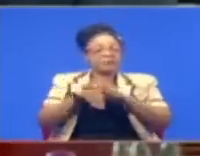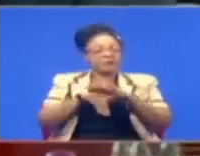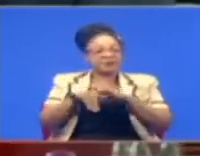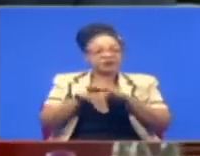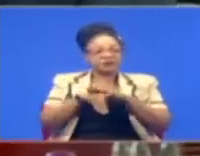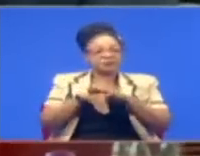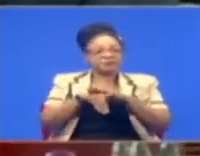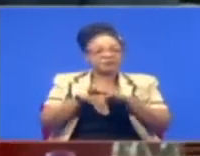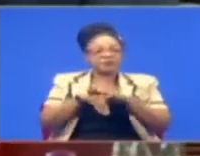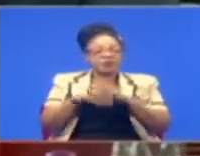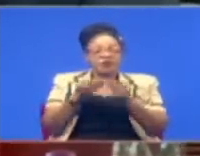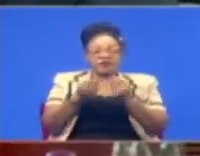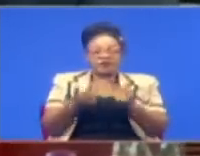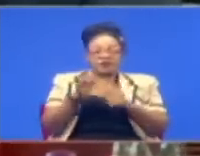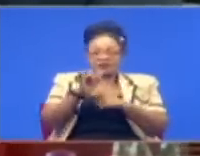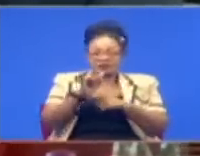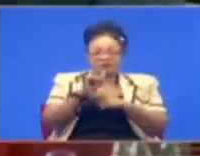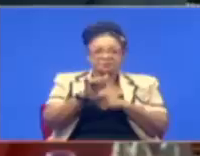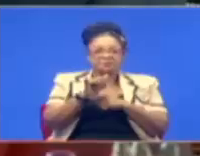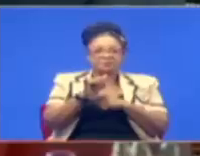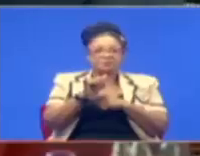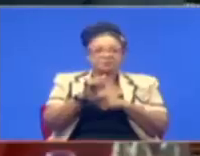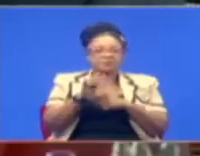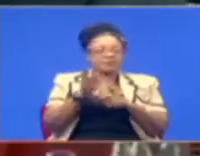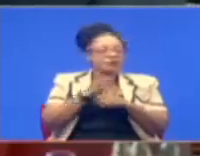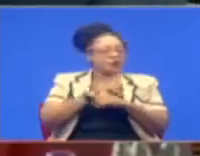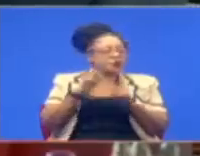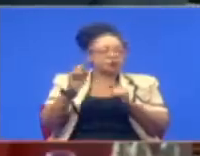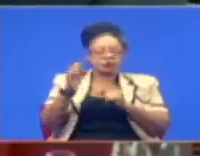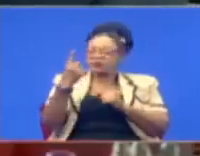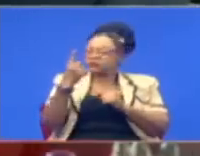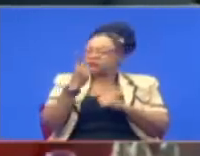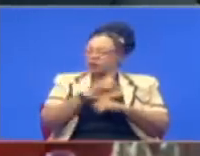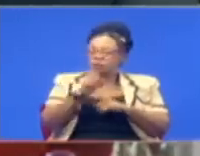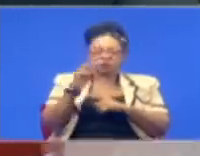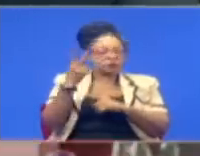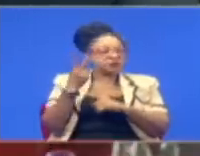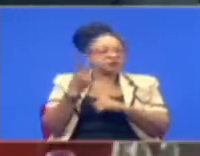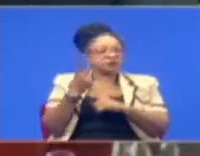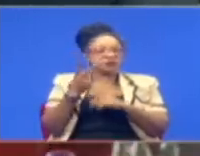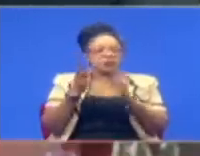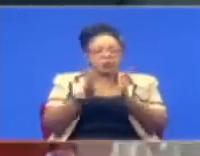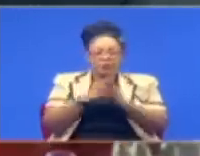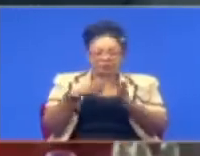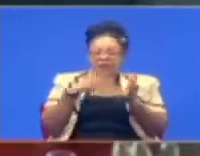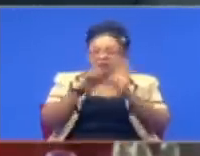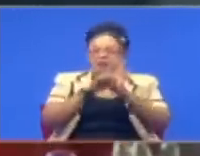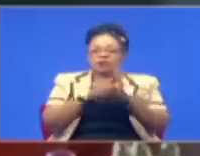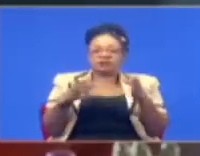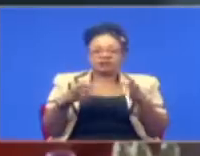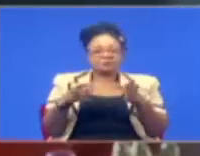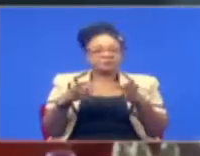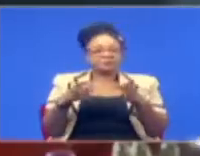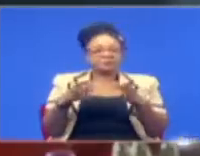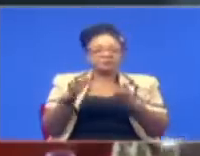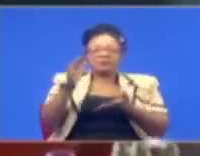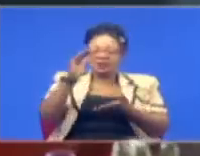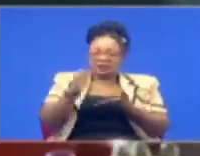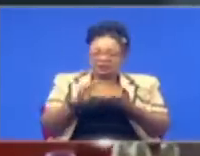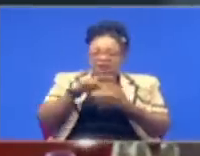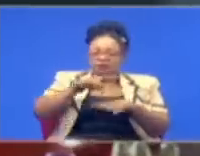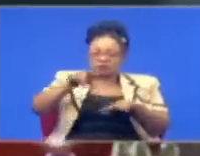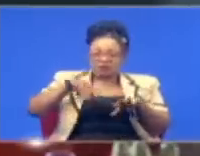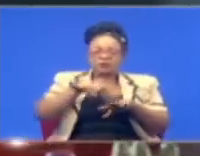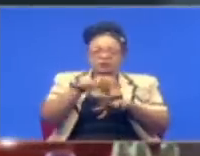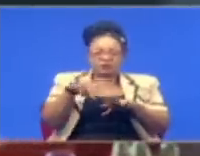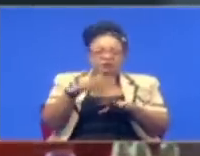of handling this. It is not once or twice. I had, together with my legal team, less than 2 hours of sleep